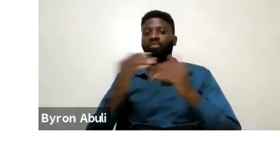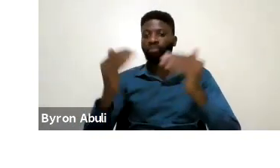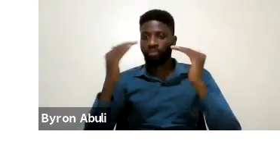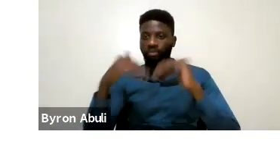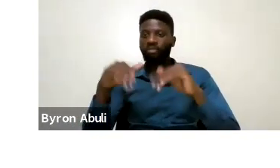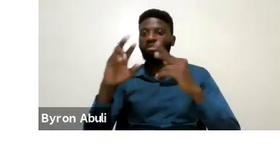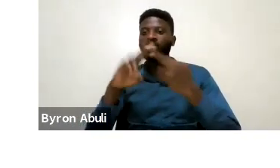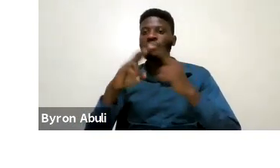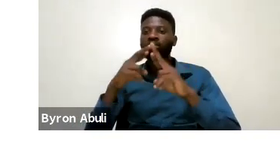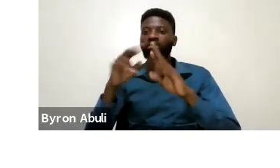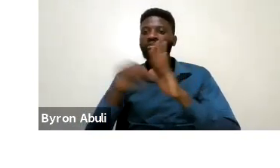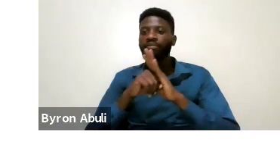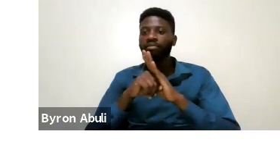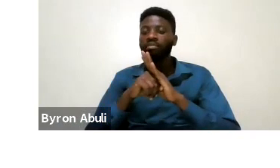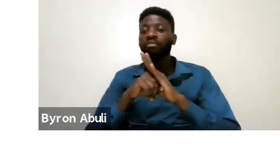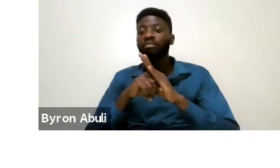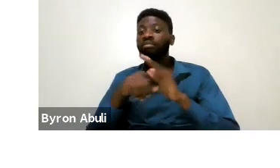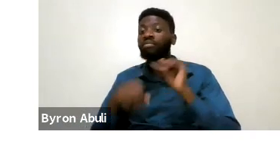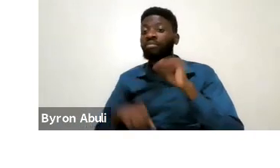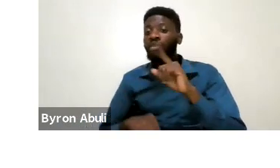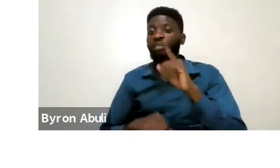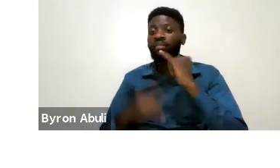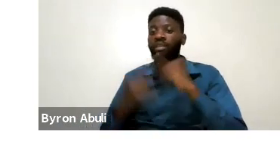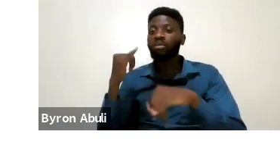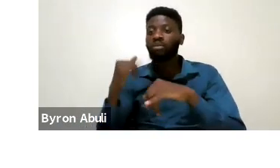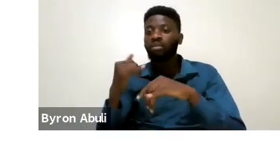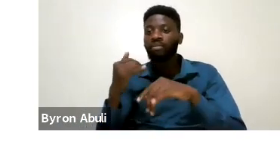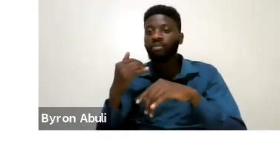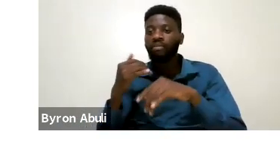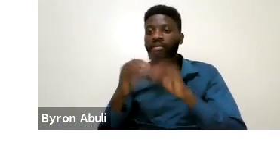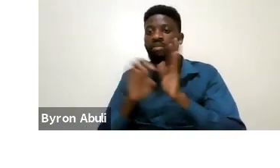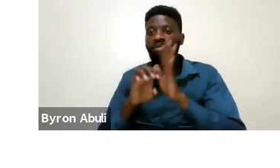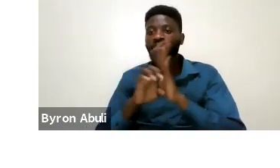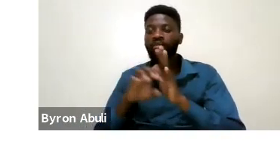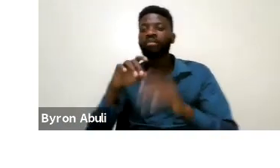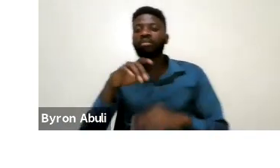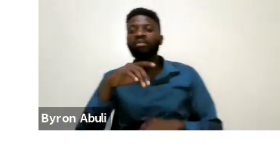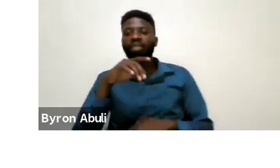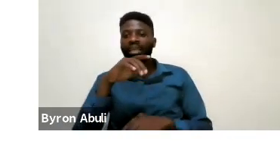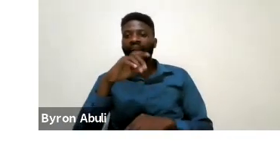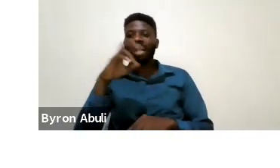relation. Yes, one last example. Risk taker.